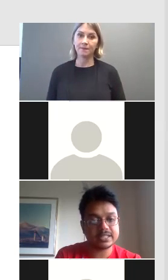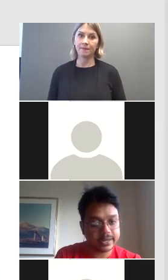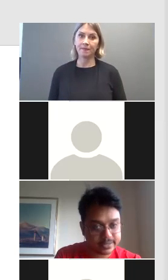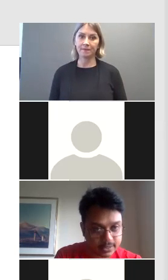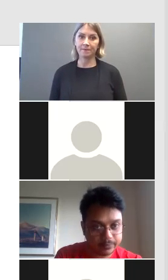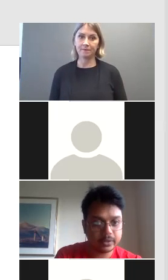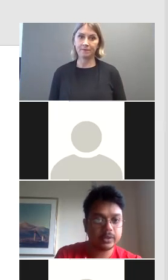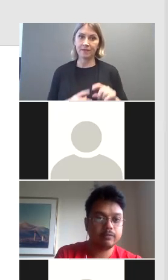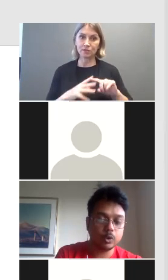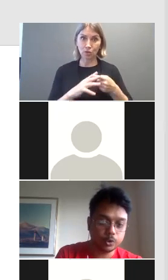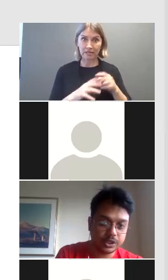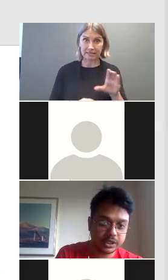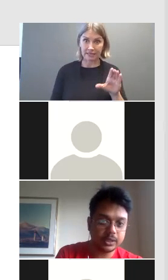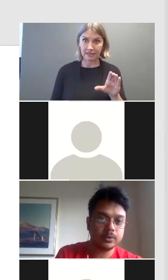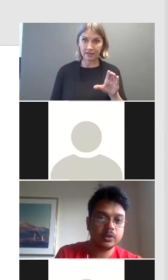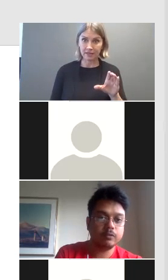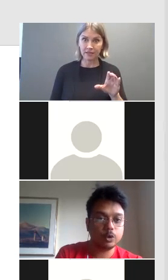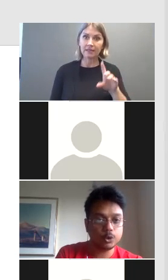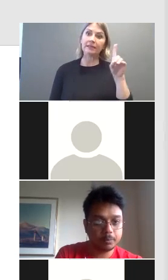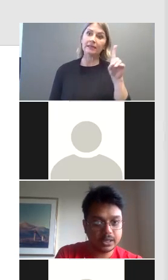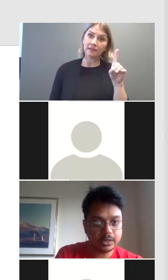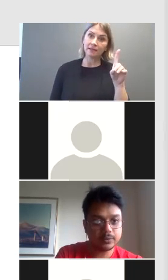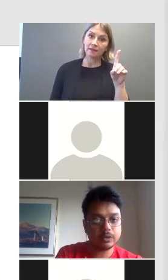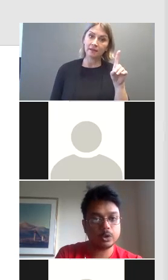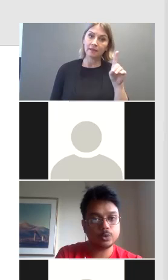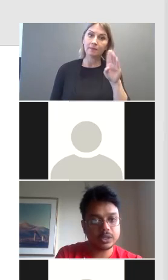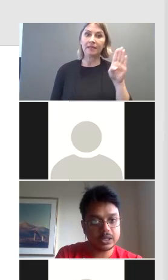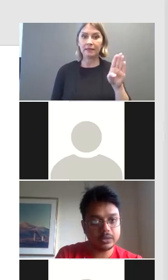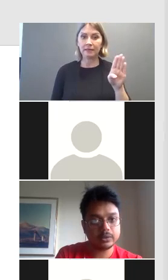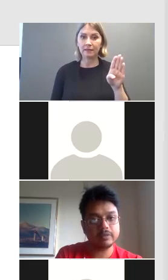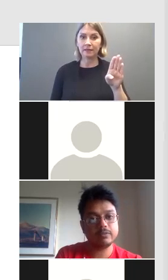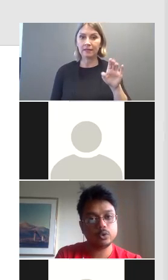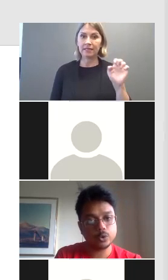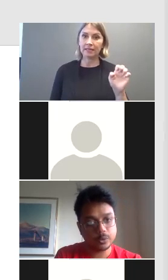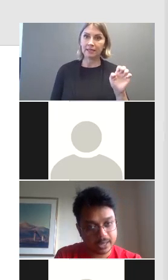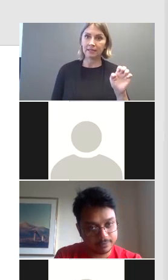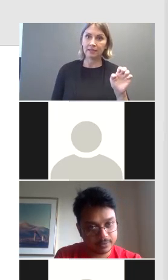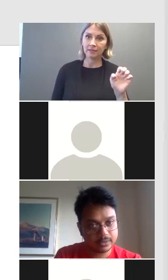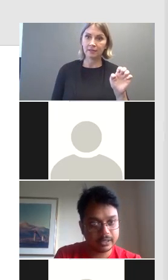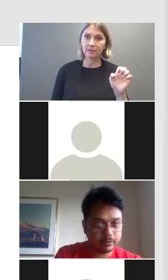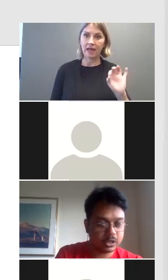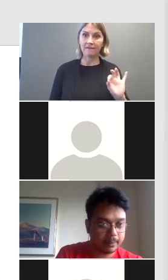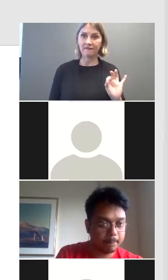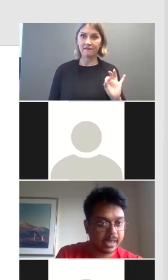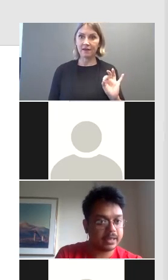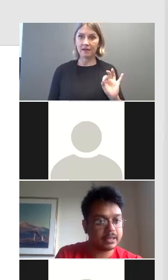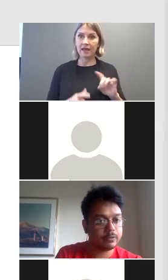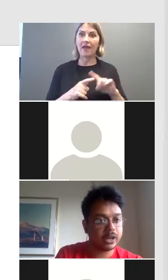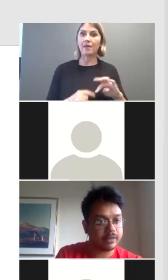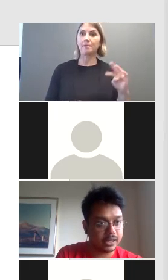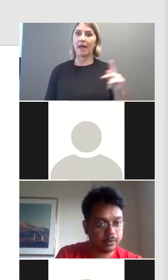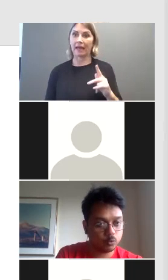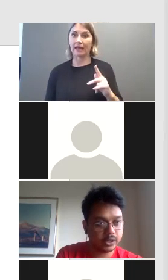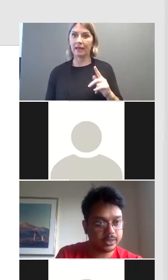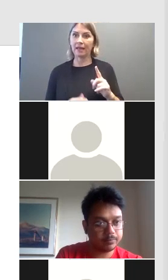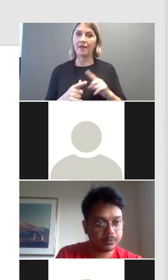number? So we can start at C, we go to D, we go to B, we go to E, then we would go to F, then we would come back, and then we